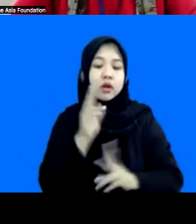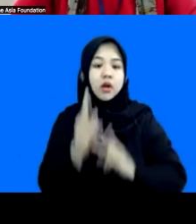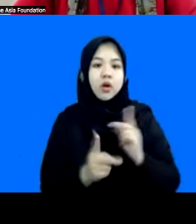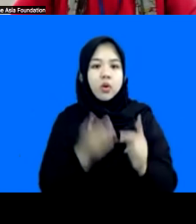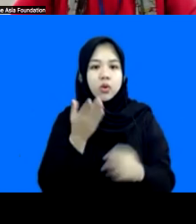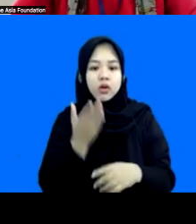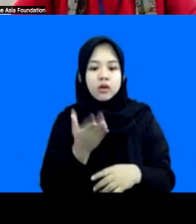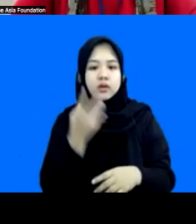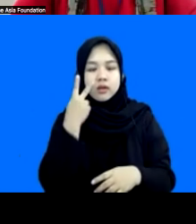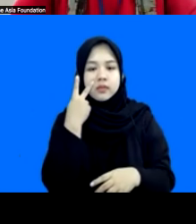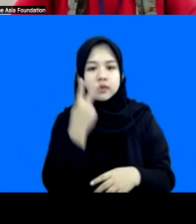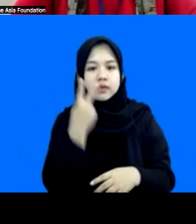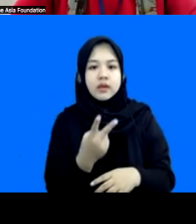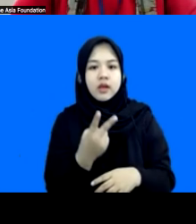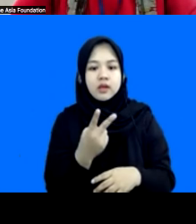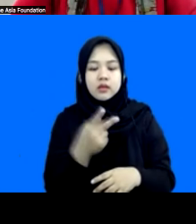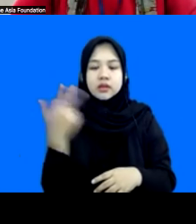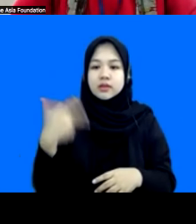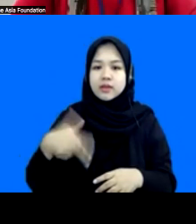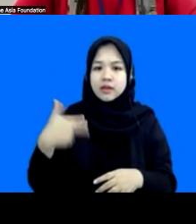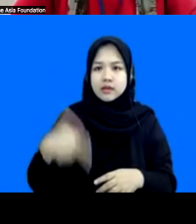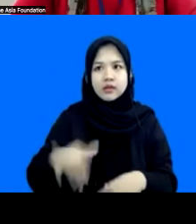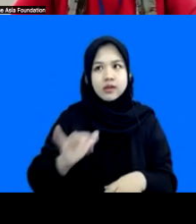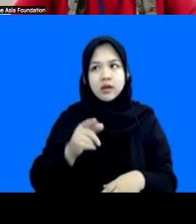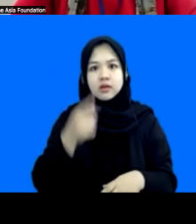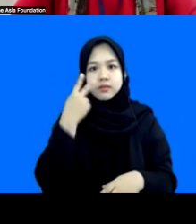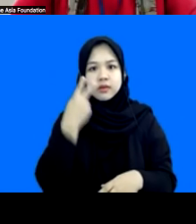gender dimension, the age dimension. So